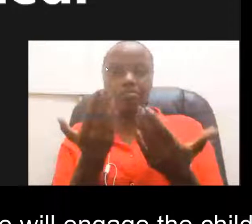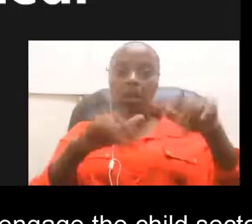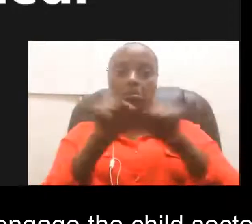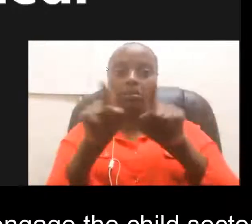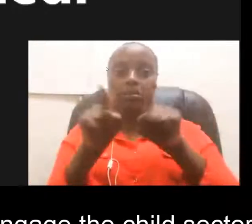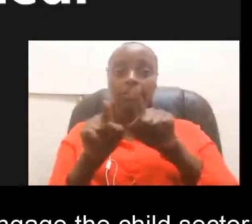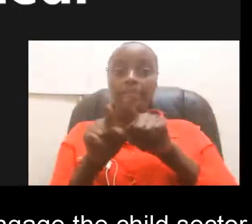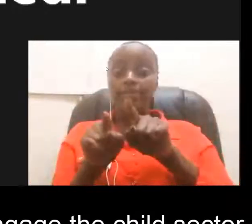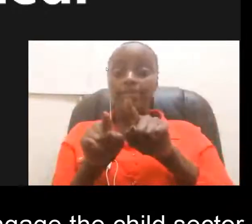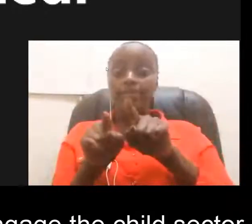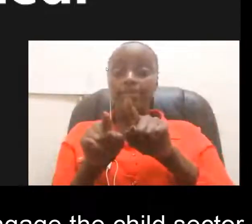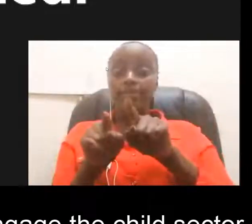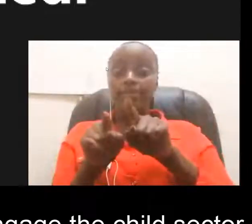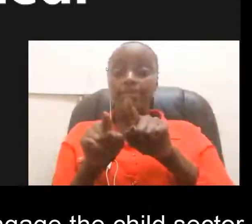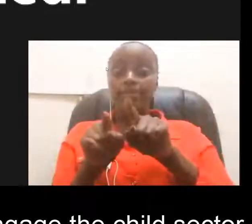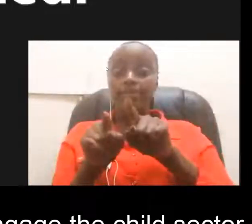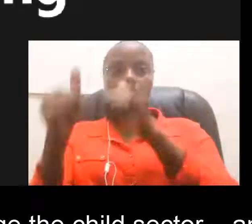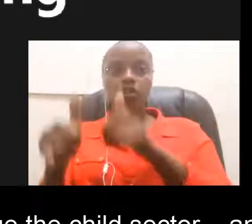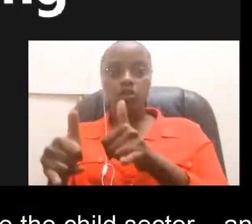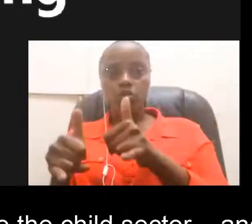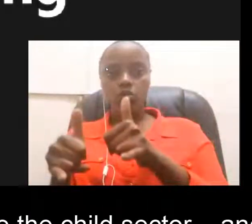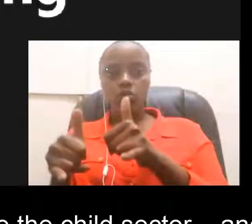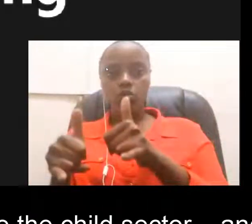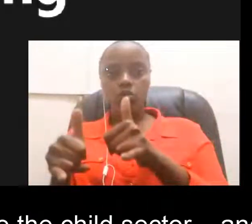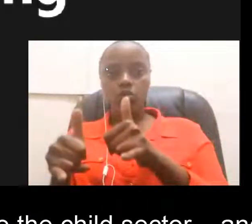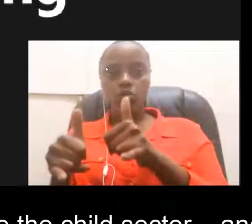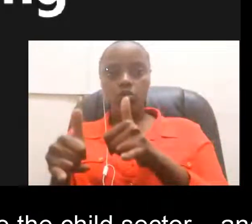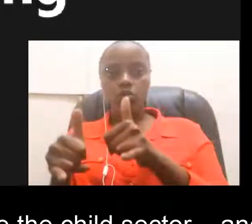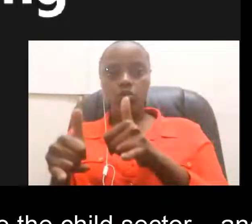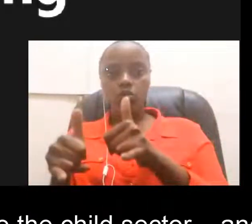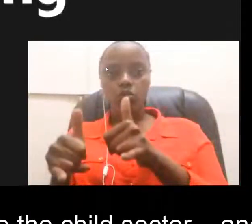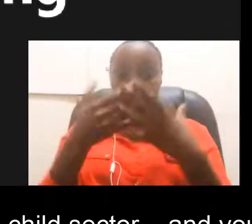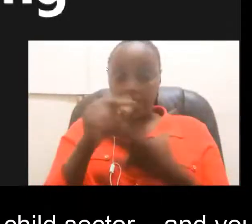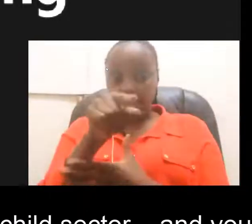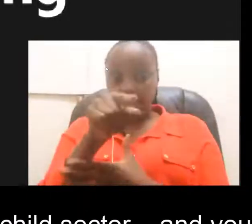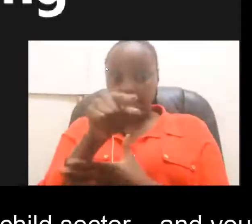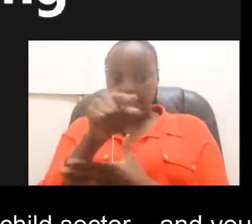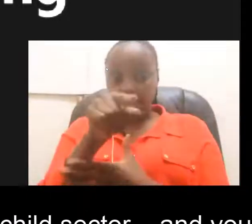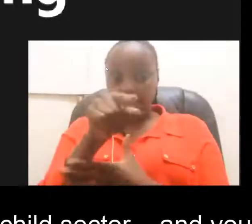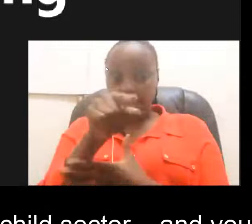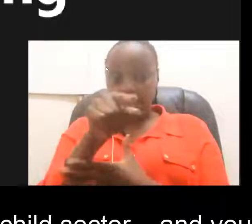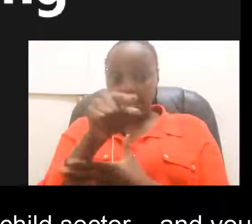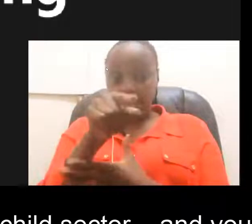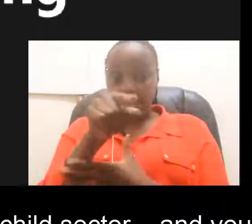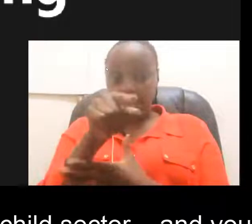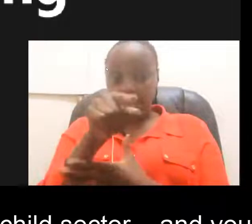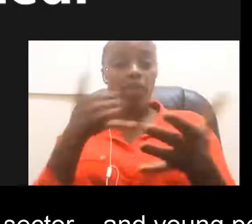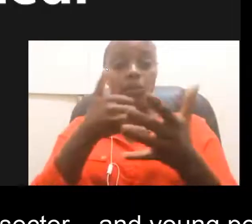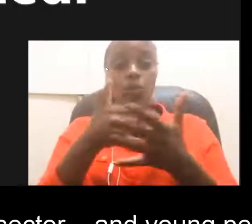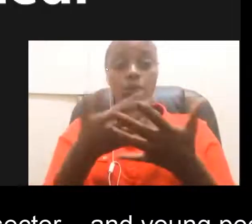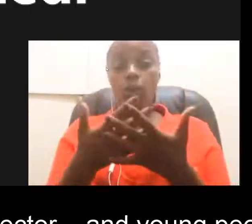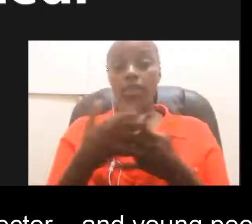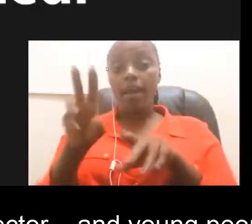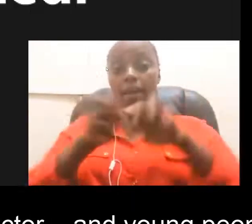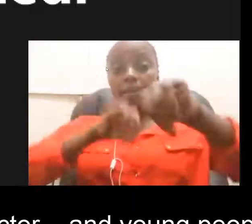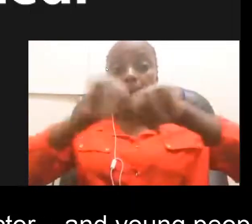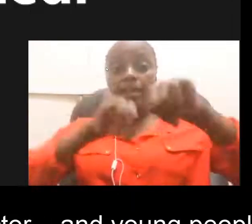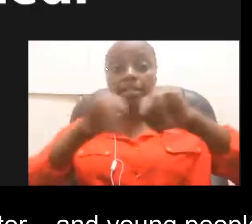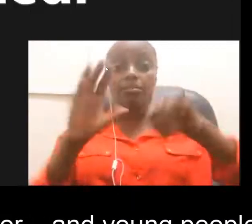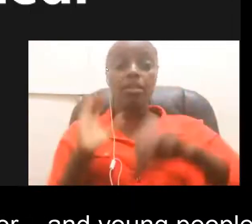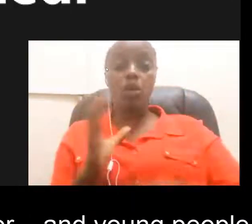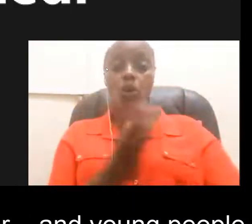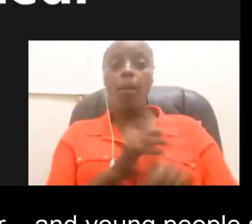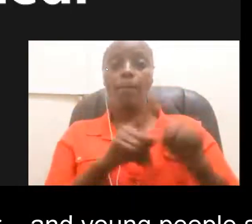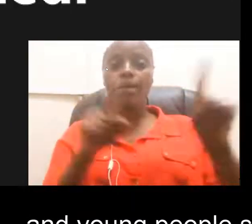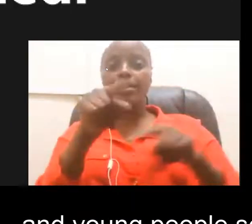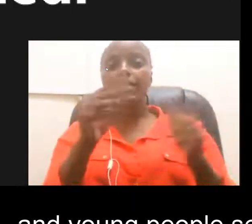as individual people within the secretariat, or they are part of the management committee. But it's an open